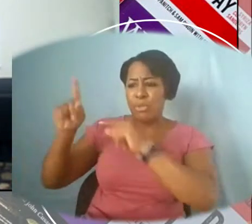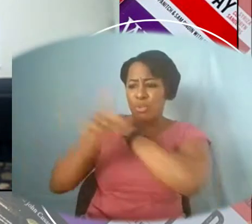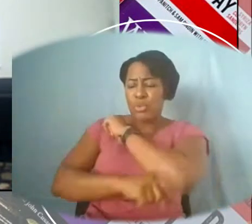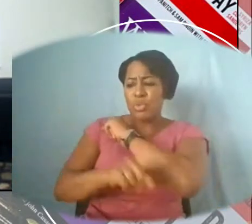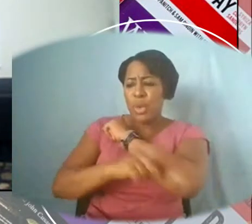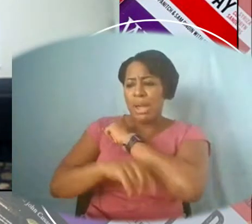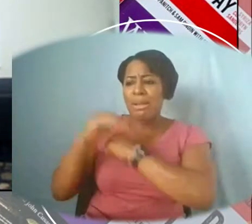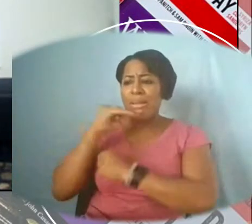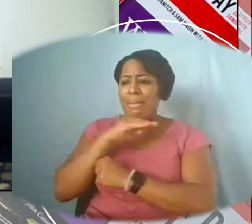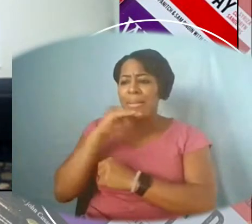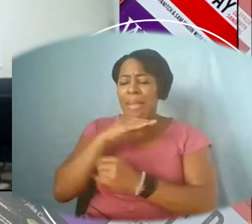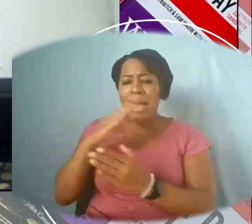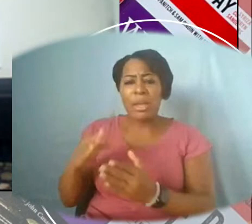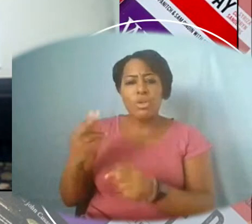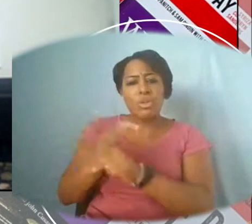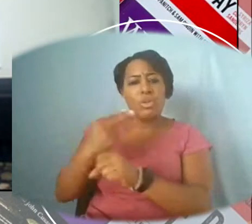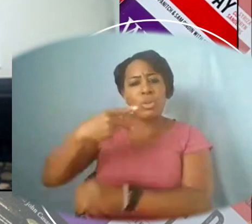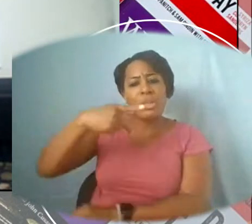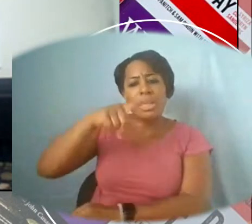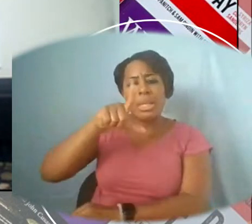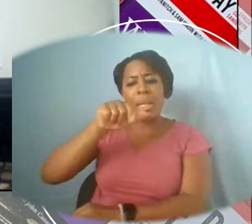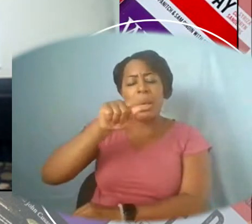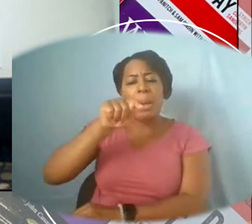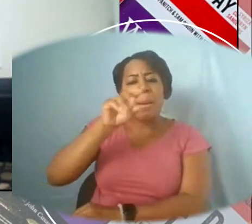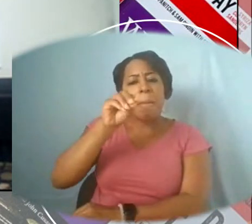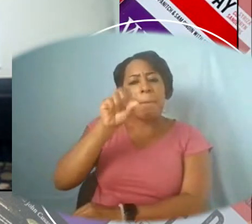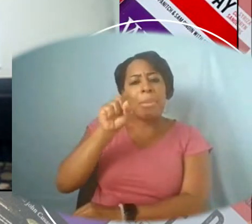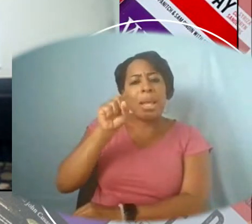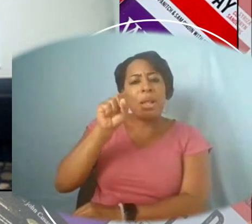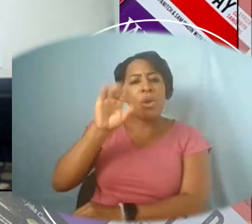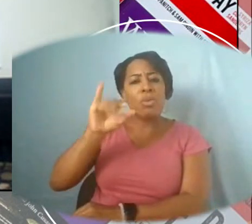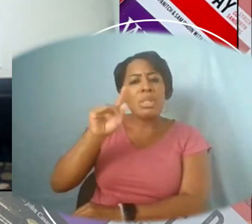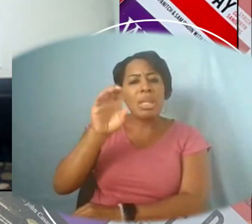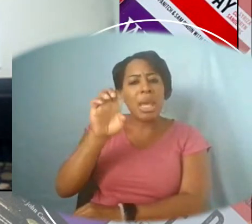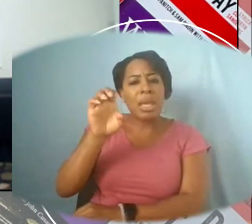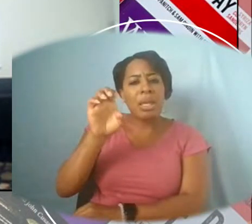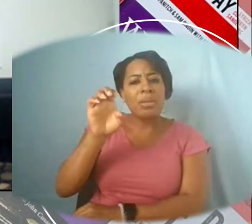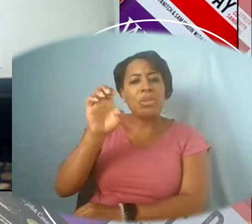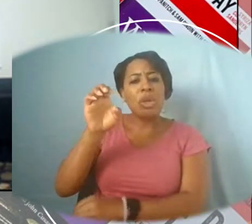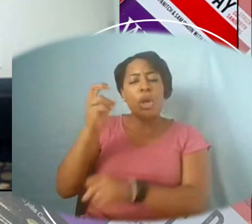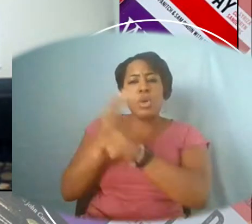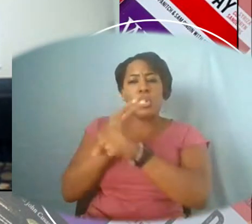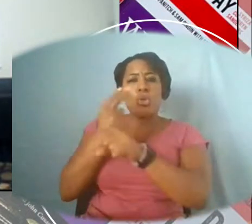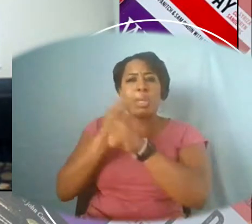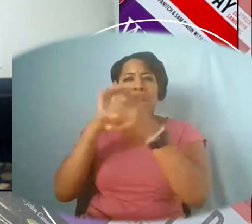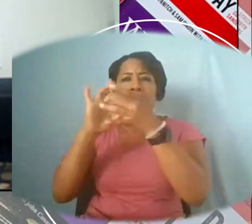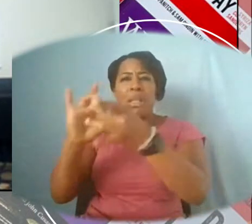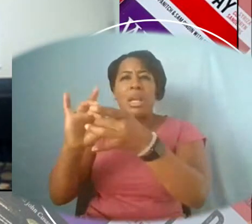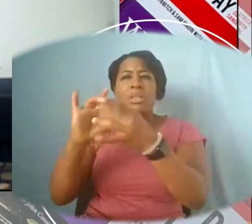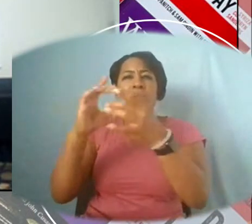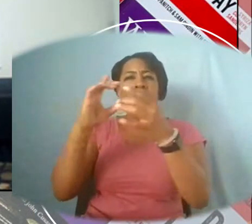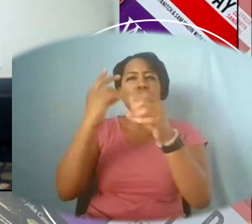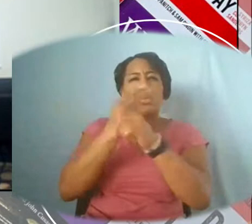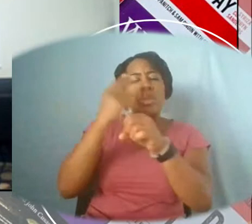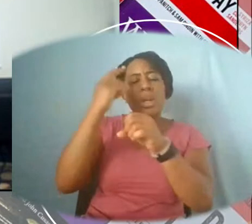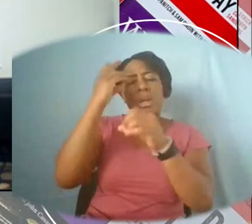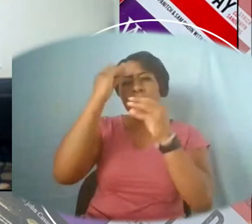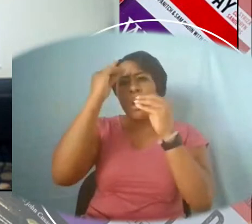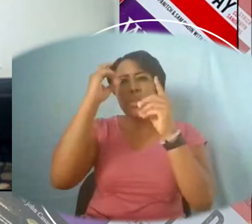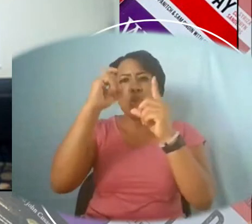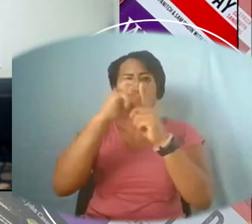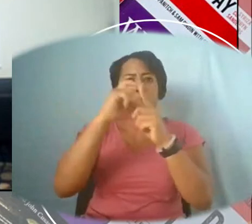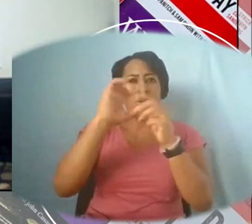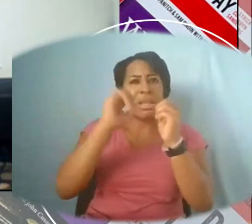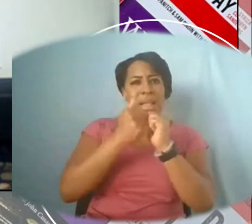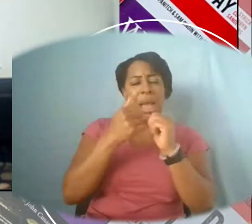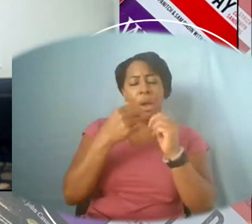Plato's caves, shadows reflecting ghetto creations through thoughts, words, and how Hollywood behaves, that